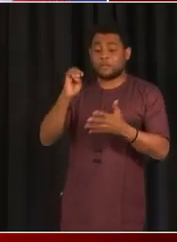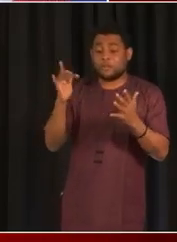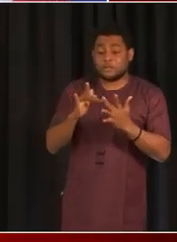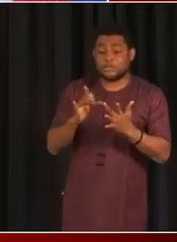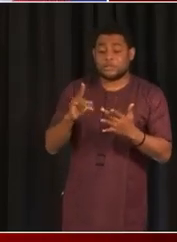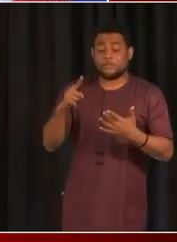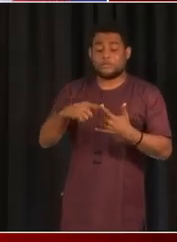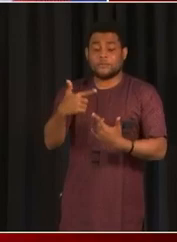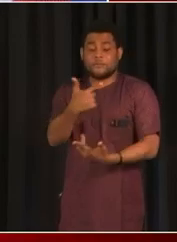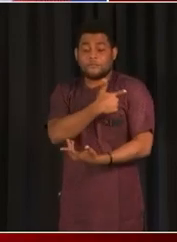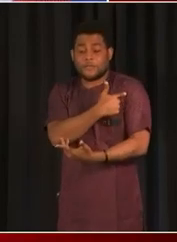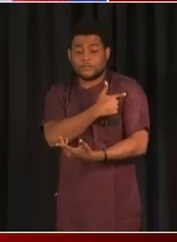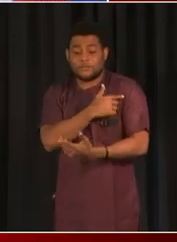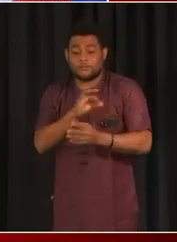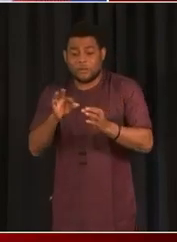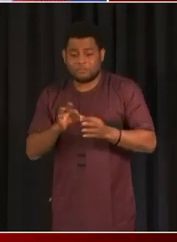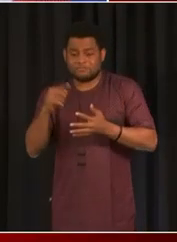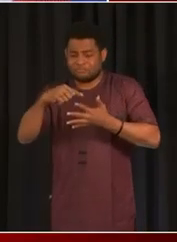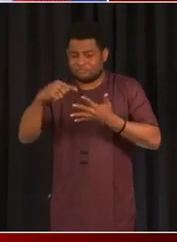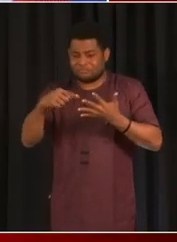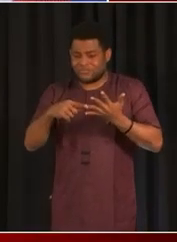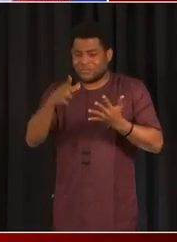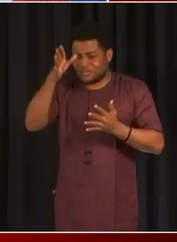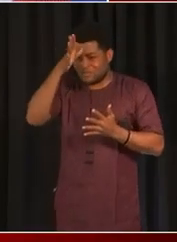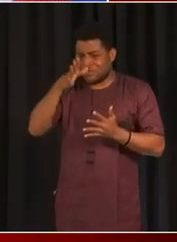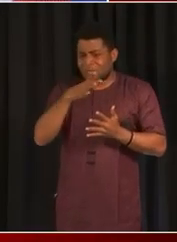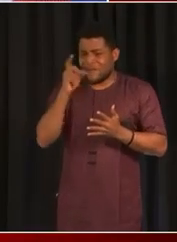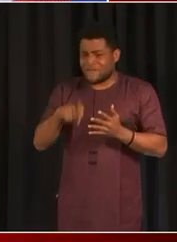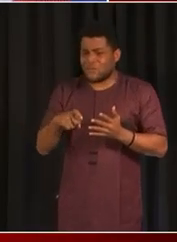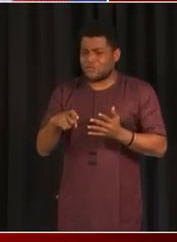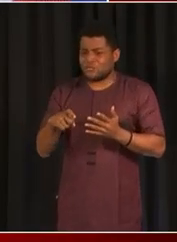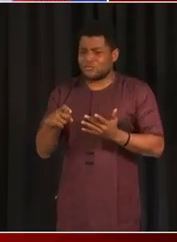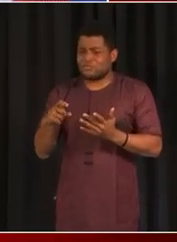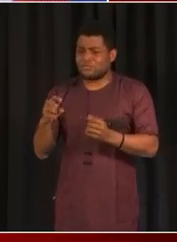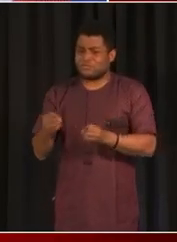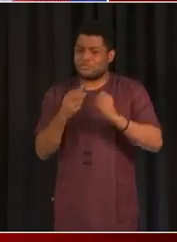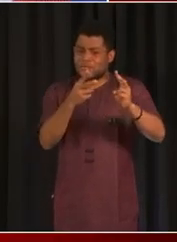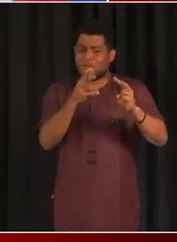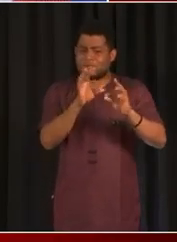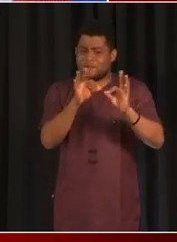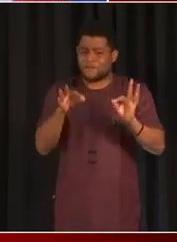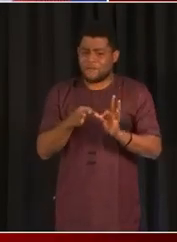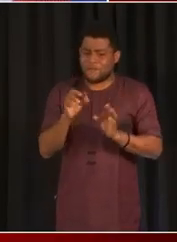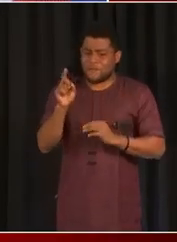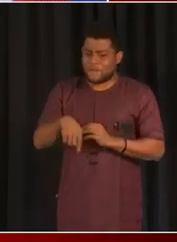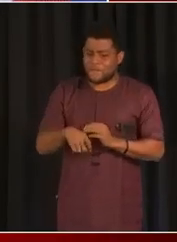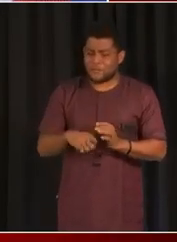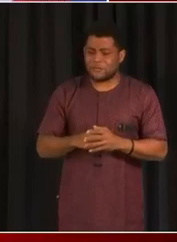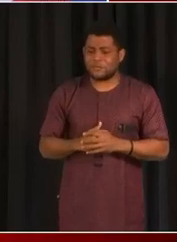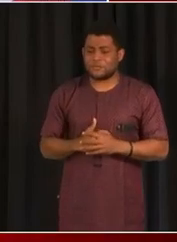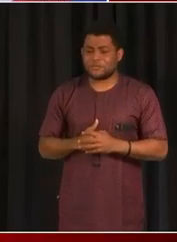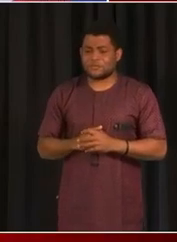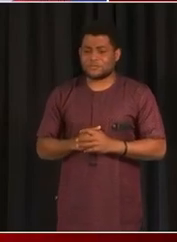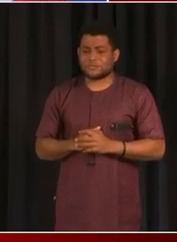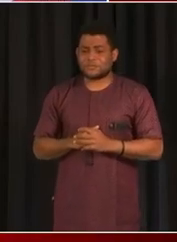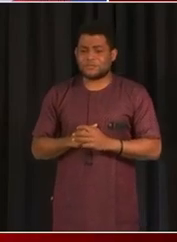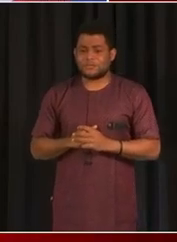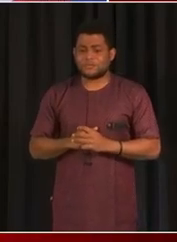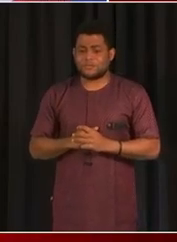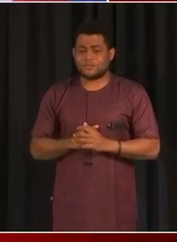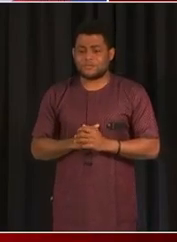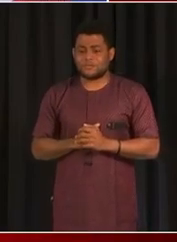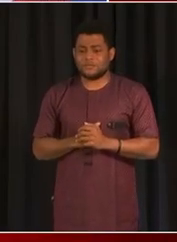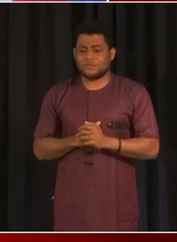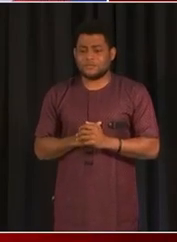things have to be submitted. And I don't think 2 weeks out I'm willing to say that parents haven't done something